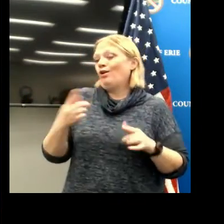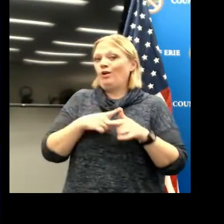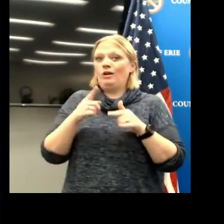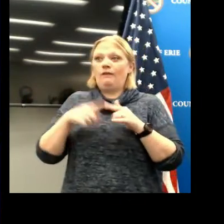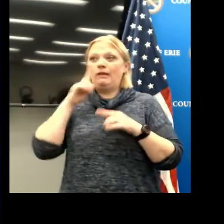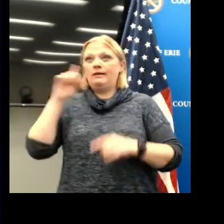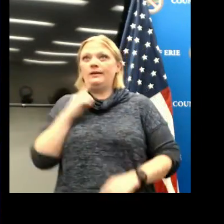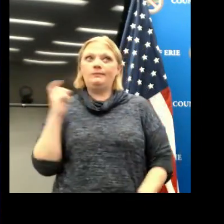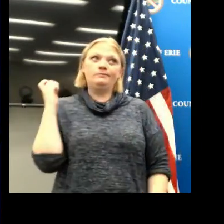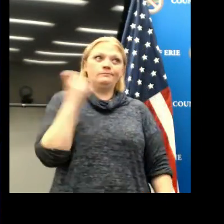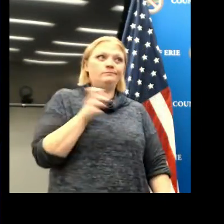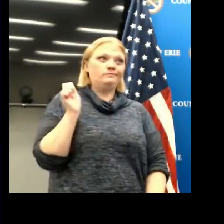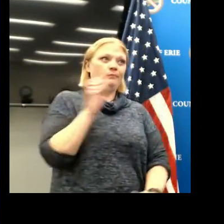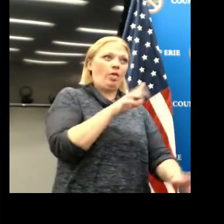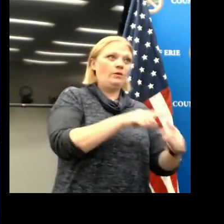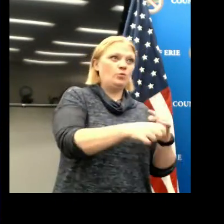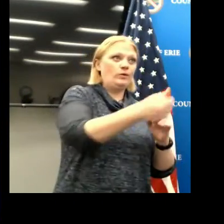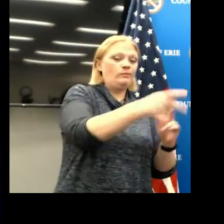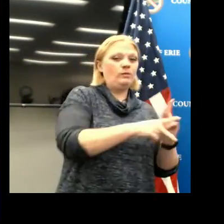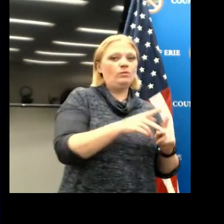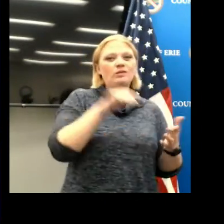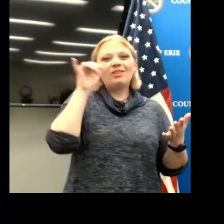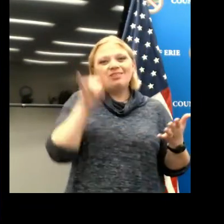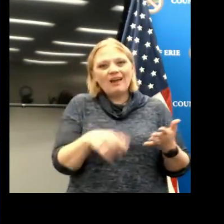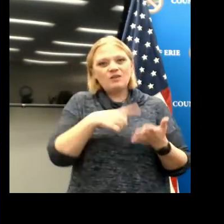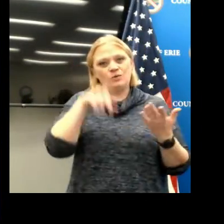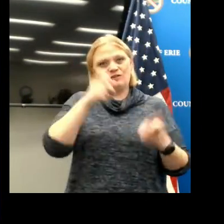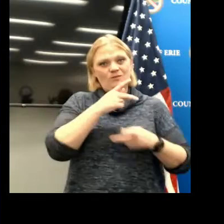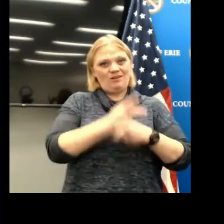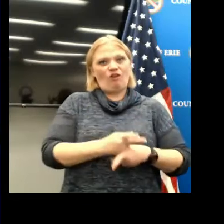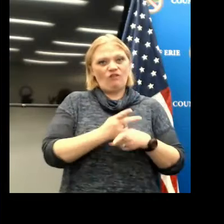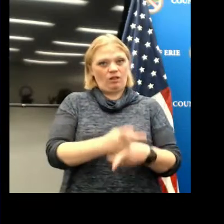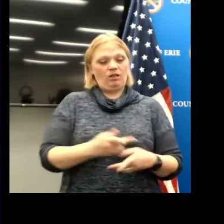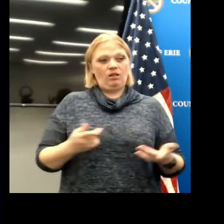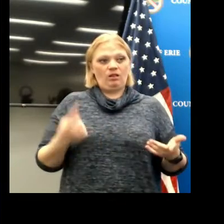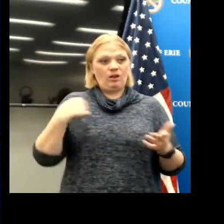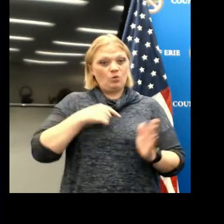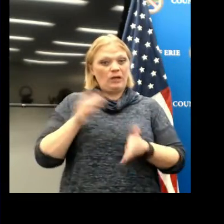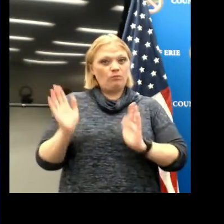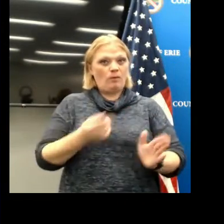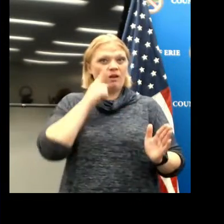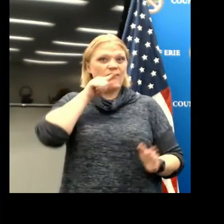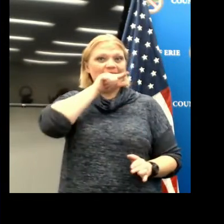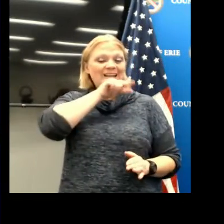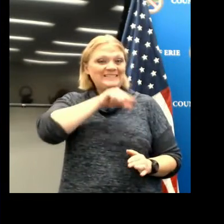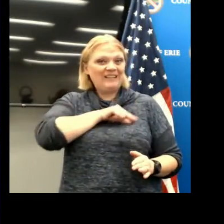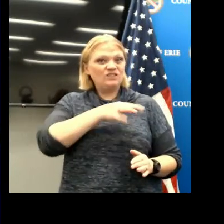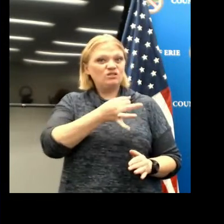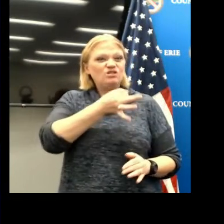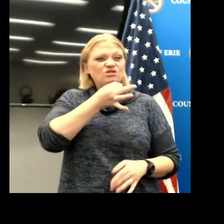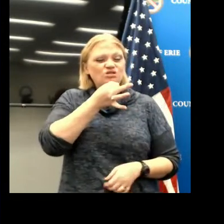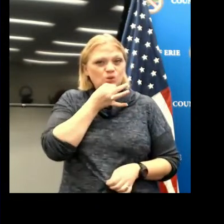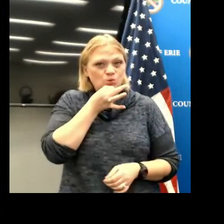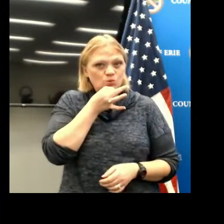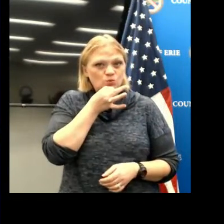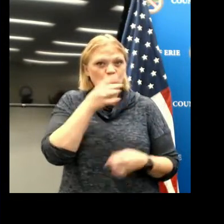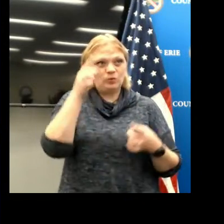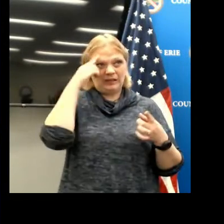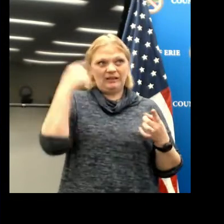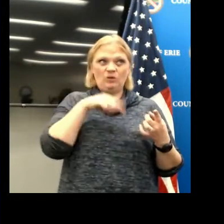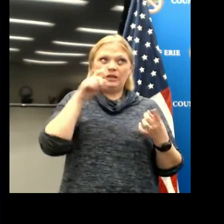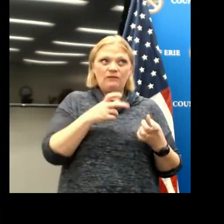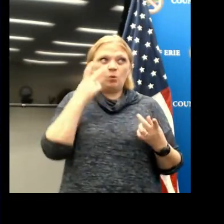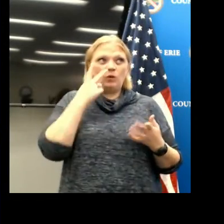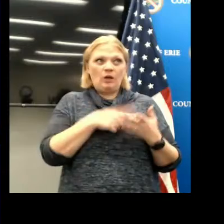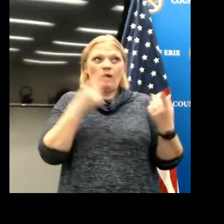passes it on to other people. Those are the things that we have to be careful of. And as we prepare for Thanksgiving very soon, I think we need to see